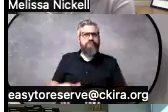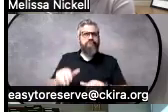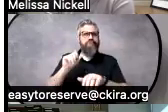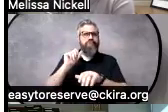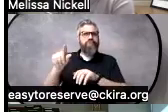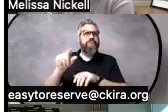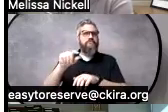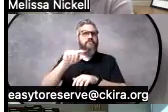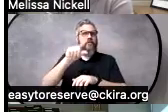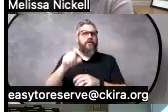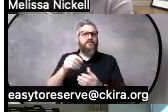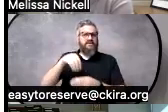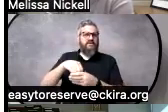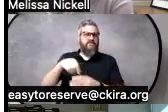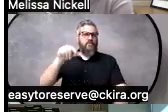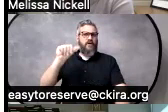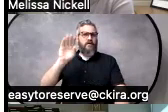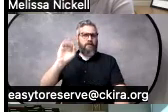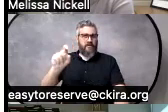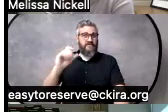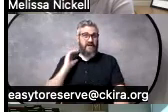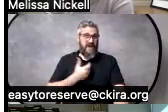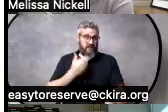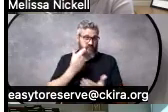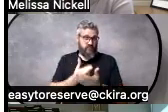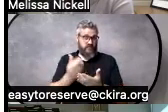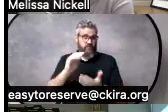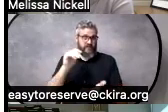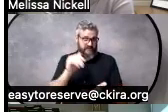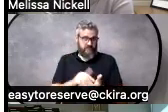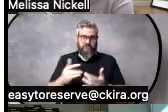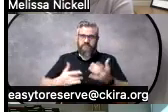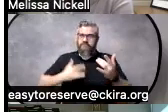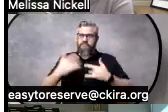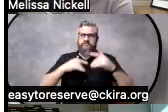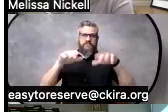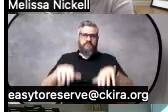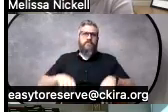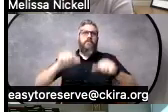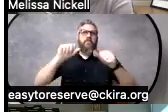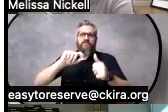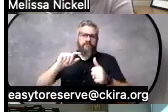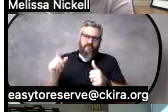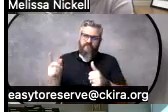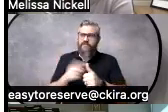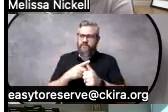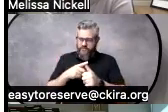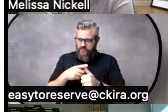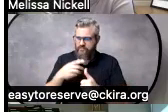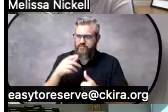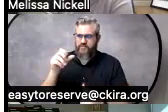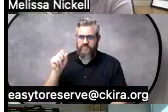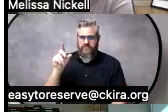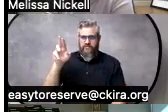mention that our Resource Center is really excited to host the inaugural SURE Research